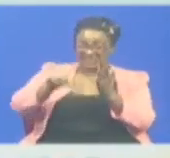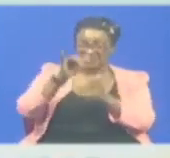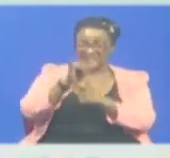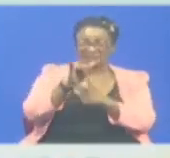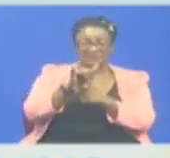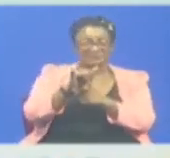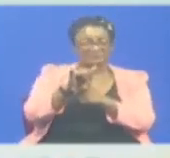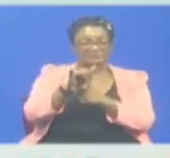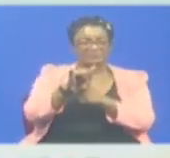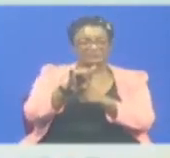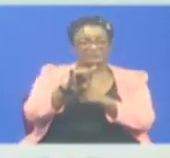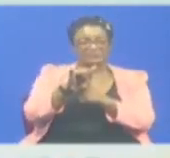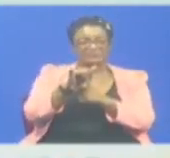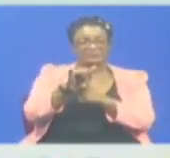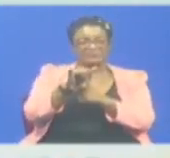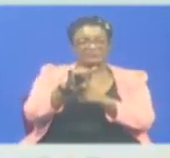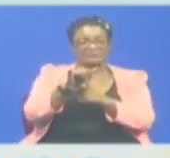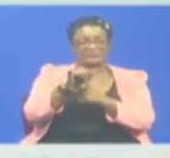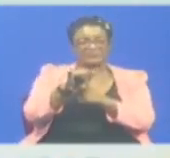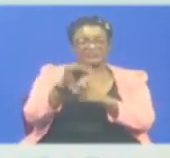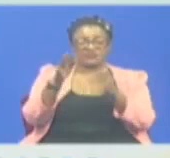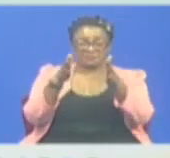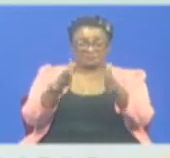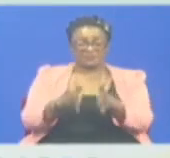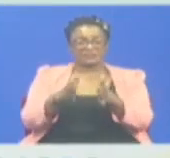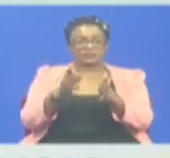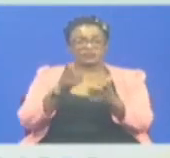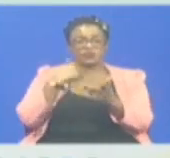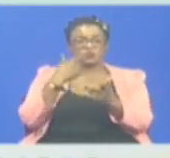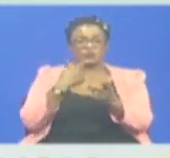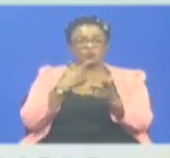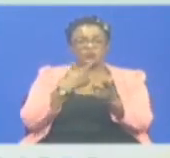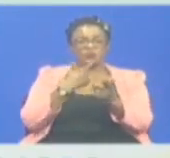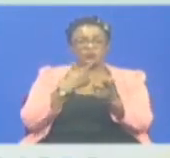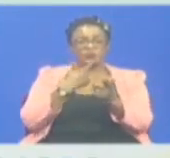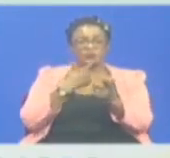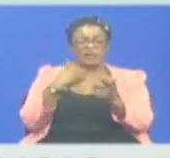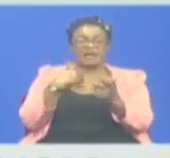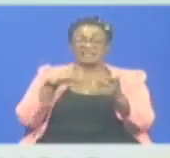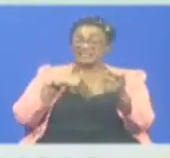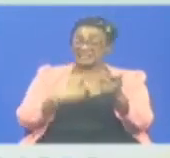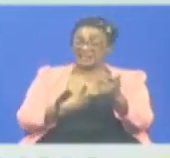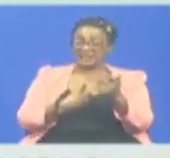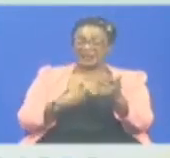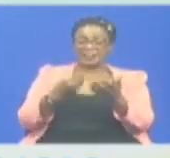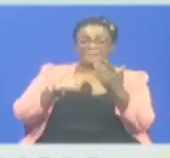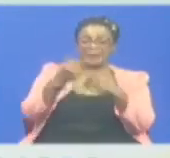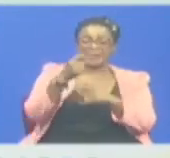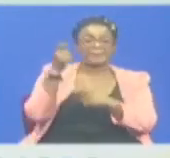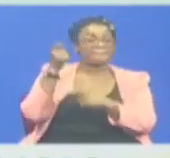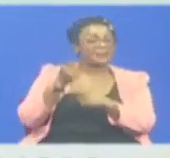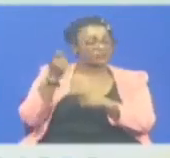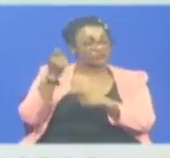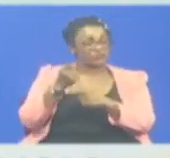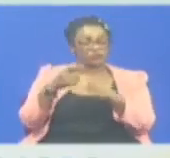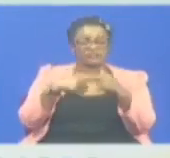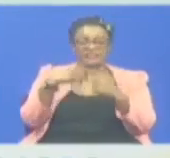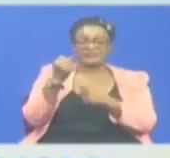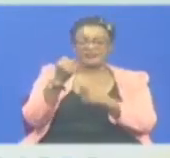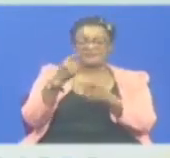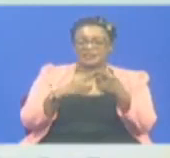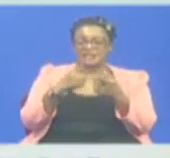tax in terms of a person has actually retired and they are paying pension and they are 65 years and